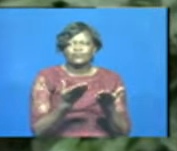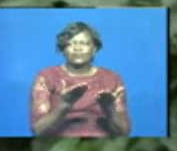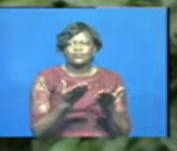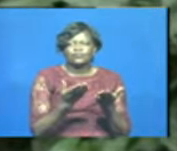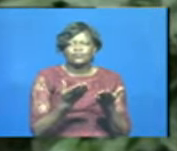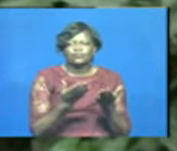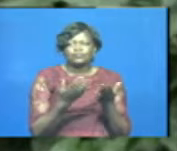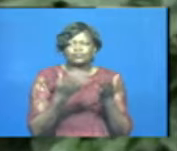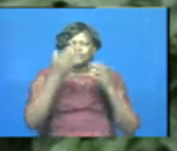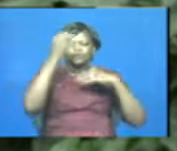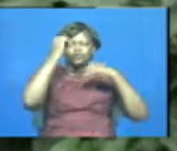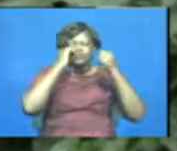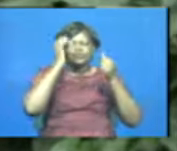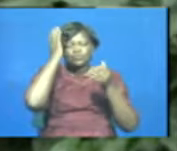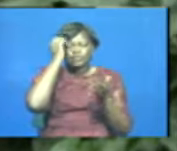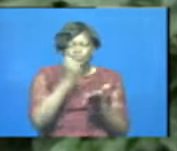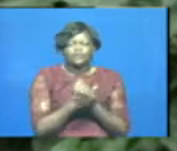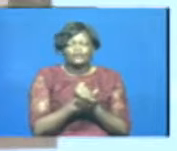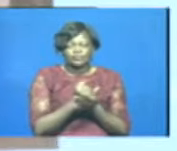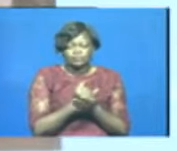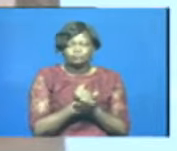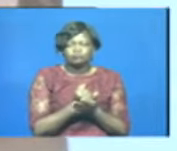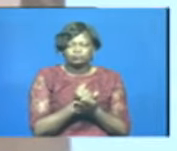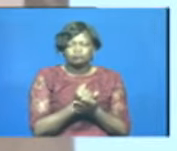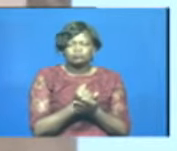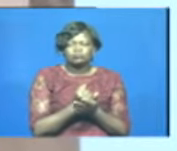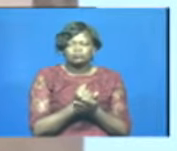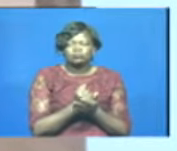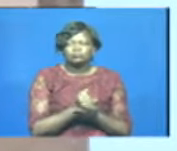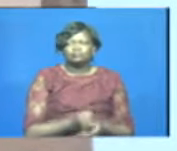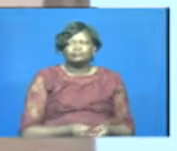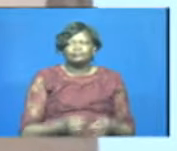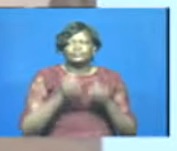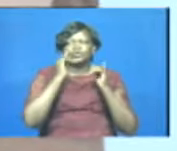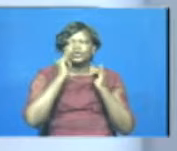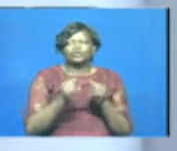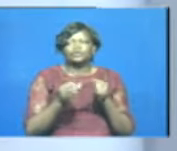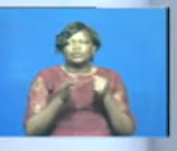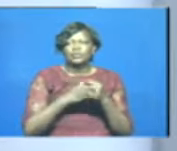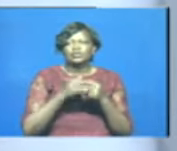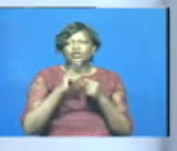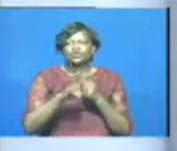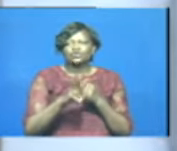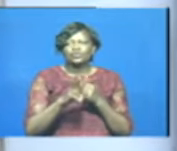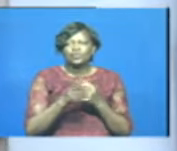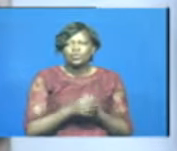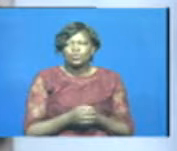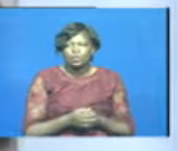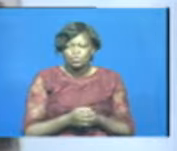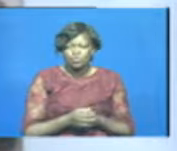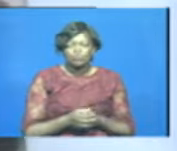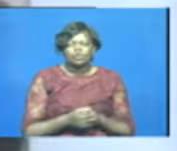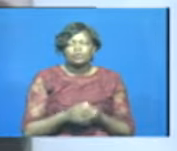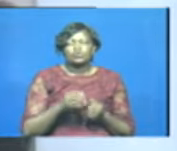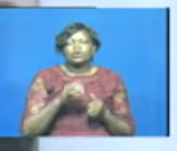General Mohammed. He was the Air Force commander then. The new 82 Air Force, however, reverted to Kenya Air Force on the 14th of